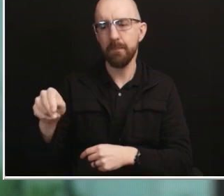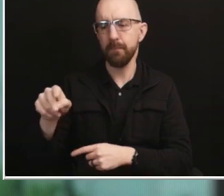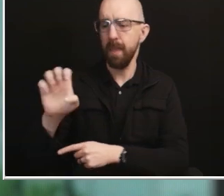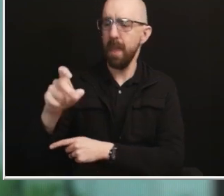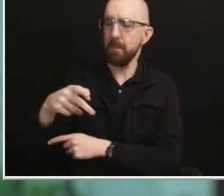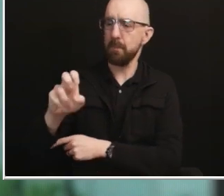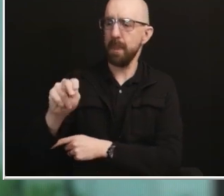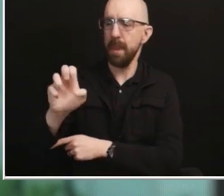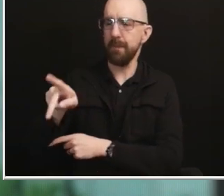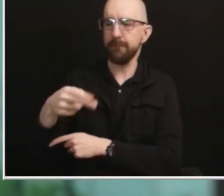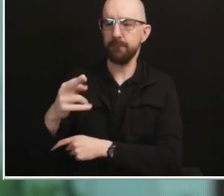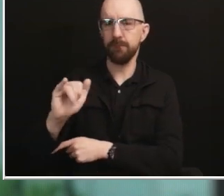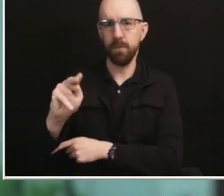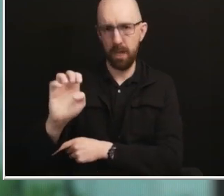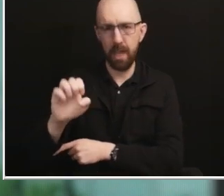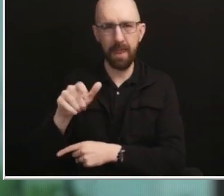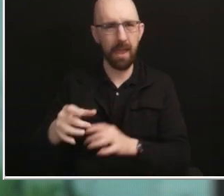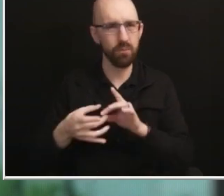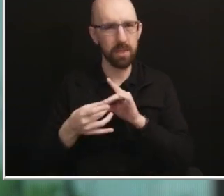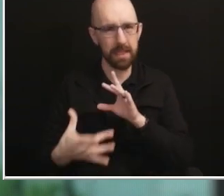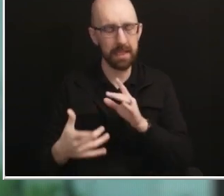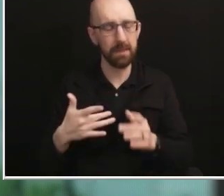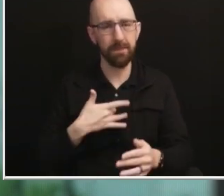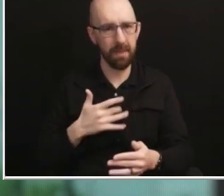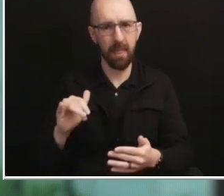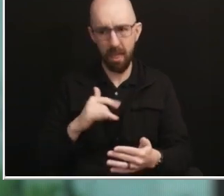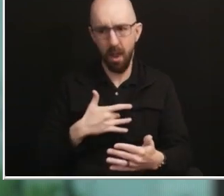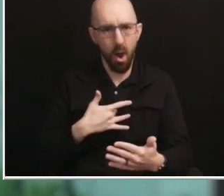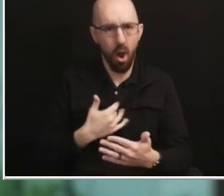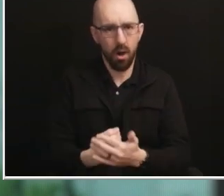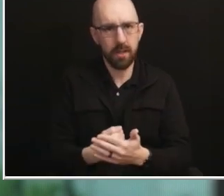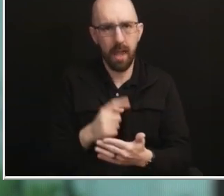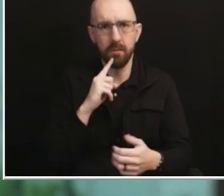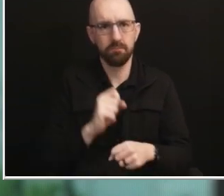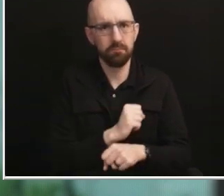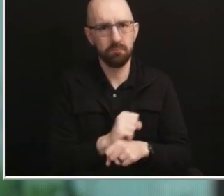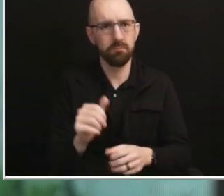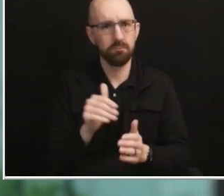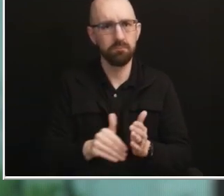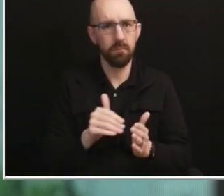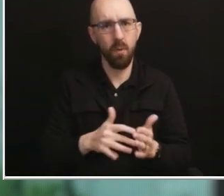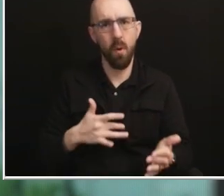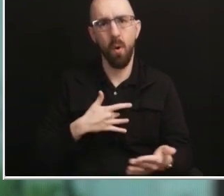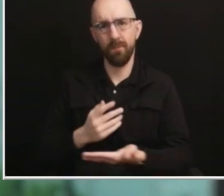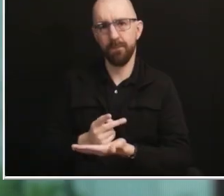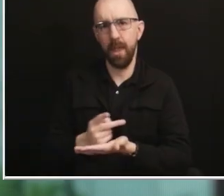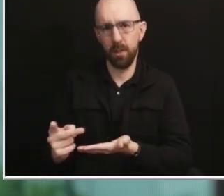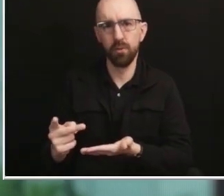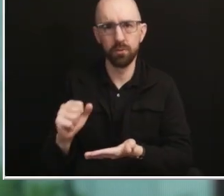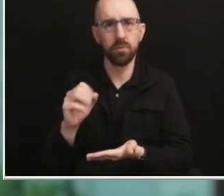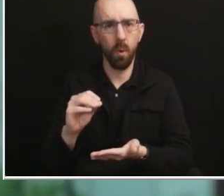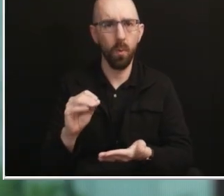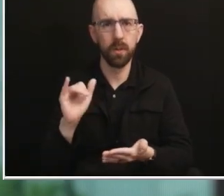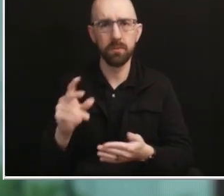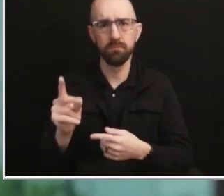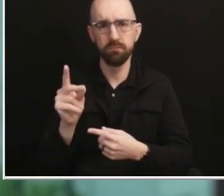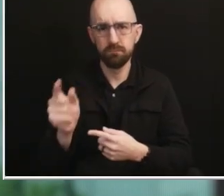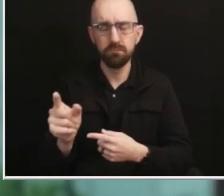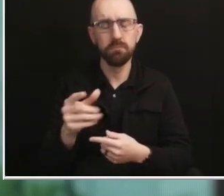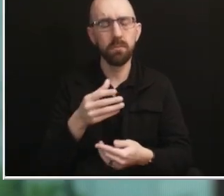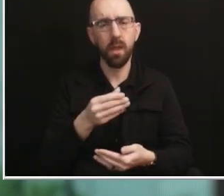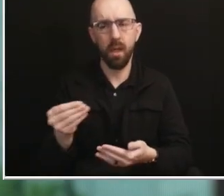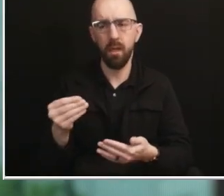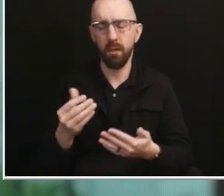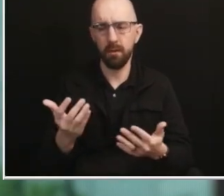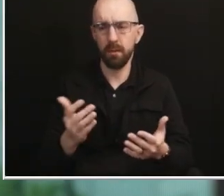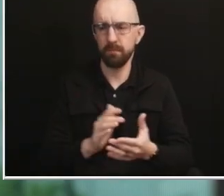basically you feel just like you're having a heart attack and frequently go into heart failure. So it is a very sudden and